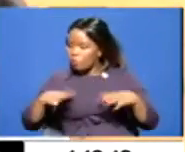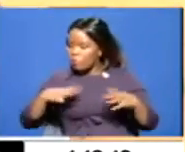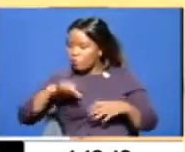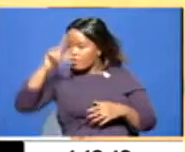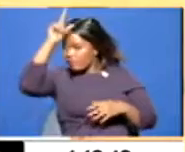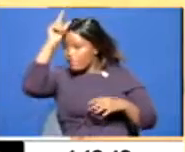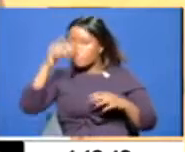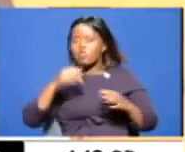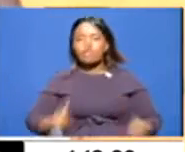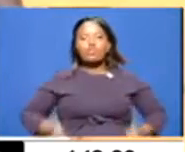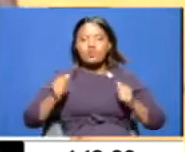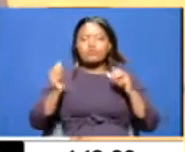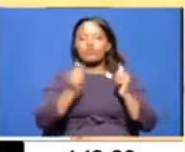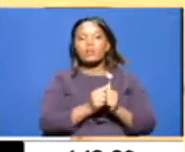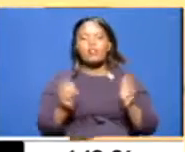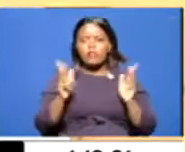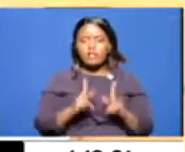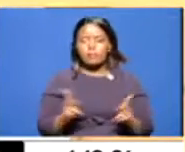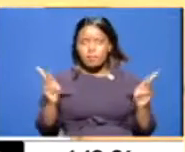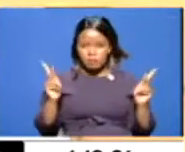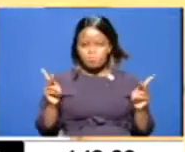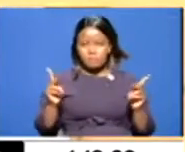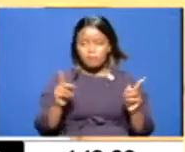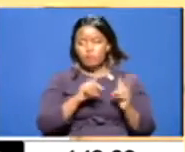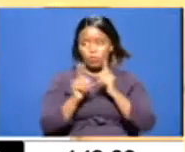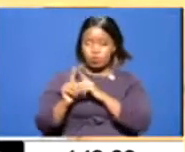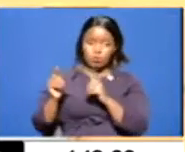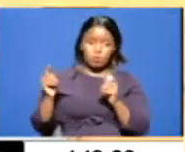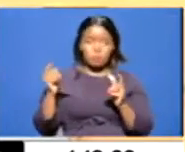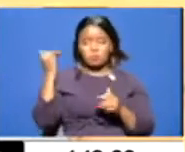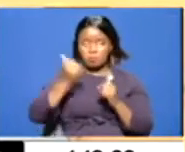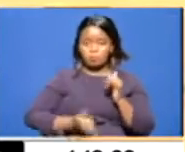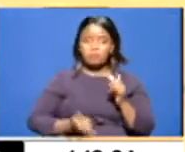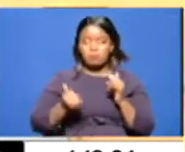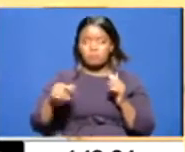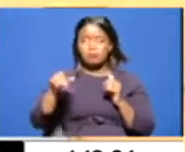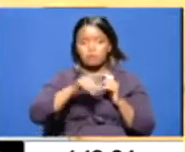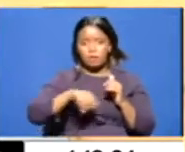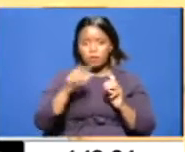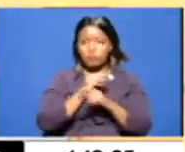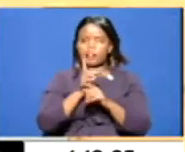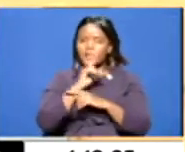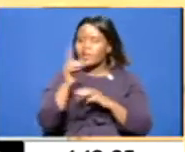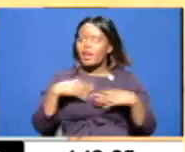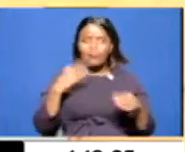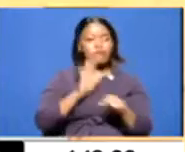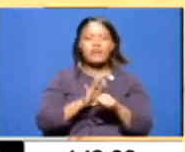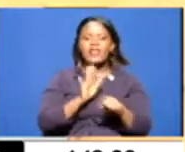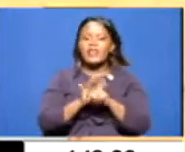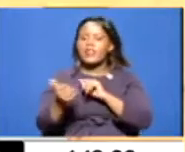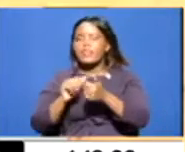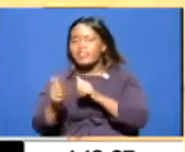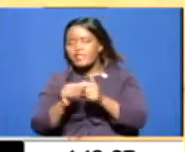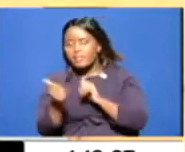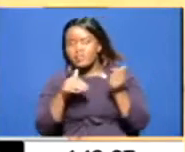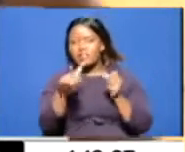together in harmony. Now, after the end of this tournament, we are going to have more gameplays in Ol-Moran, now